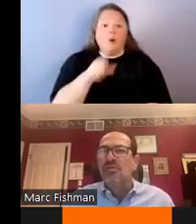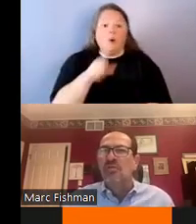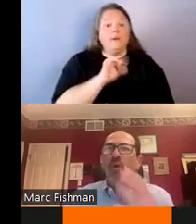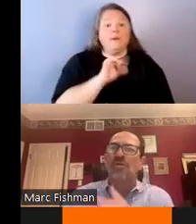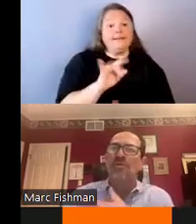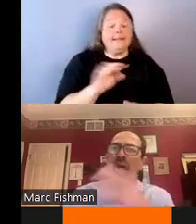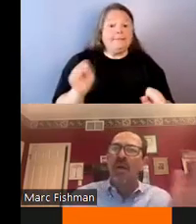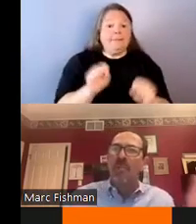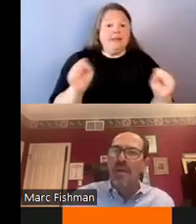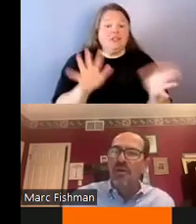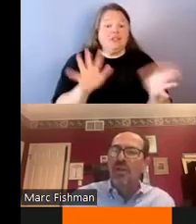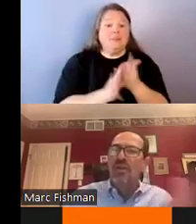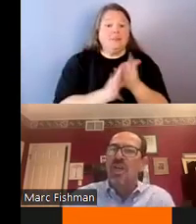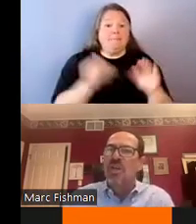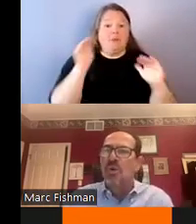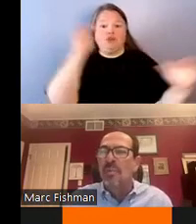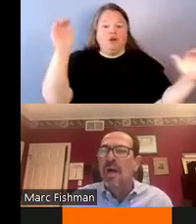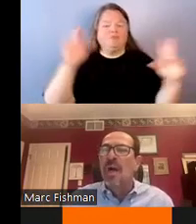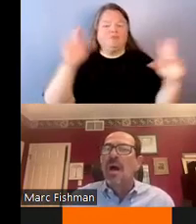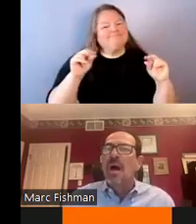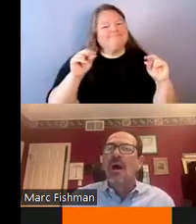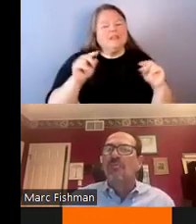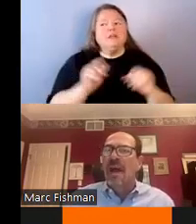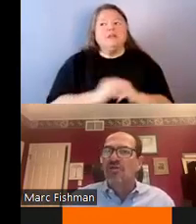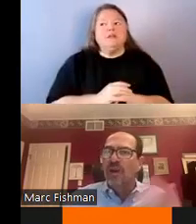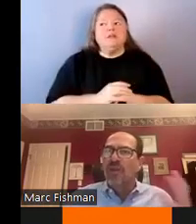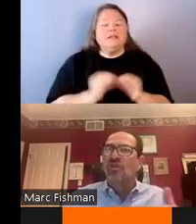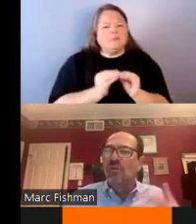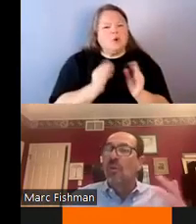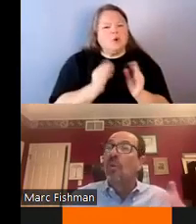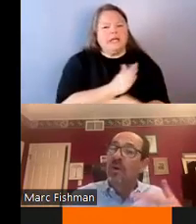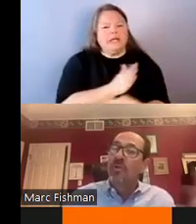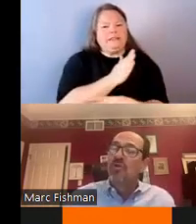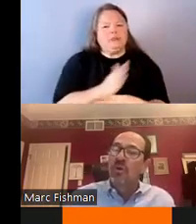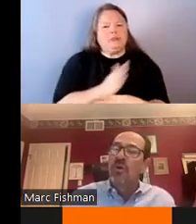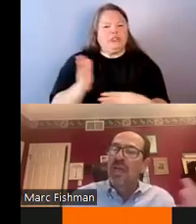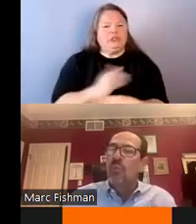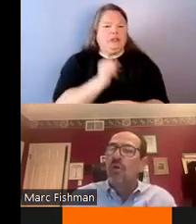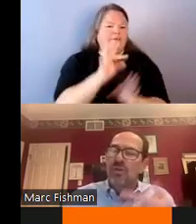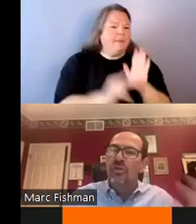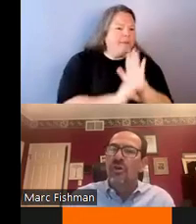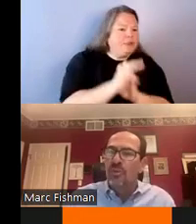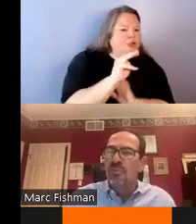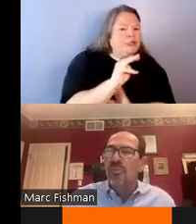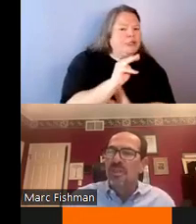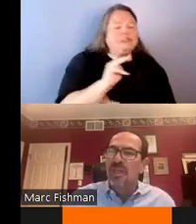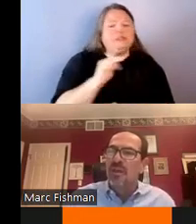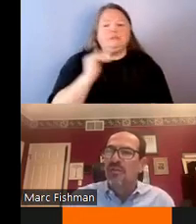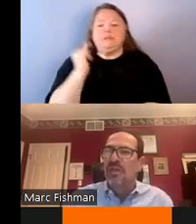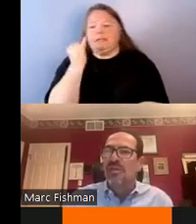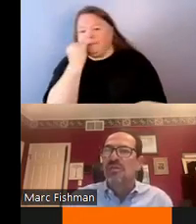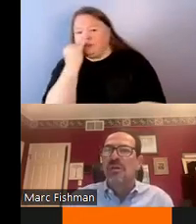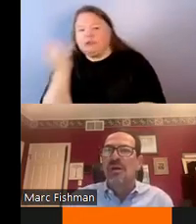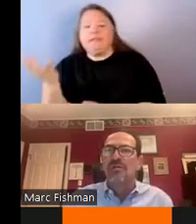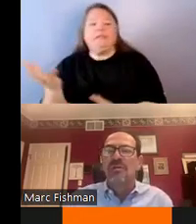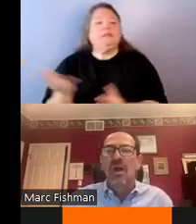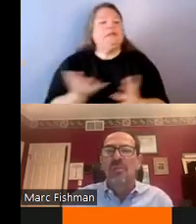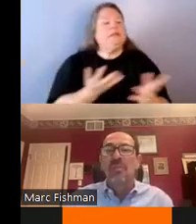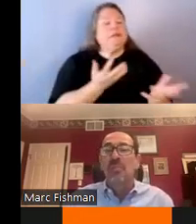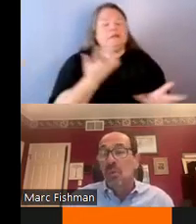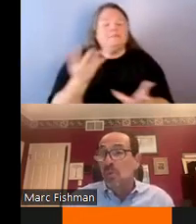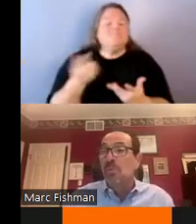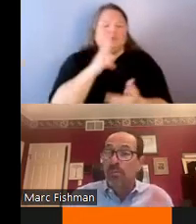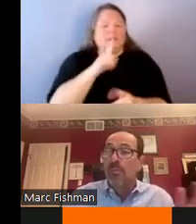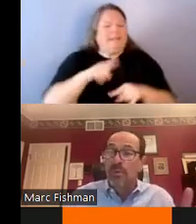day, right? It's more a developmental continuum of maturation or immaturity, and we're concerned with the particular needs of